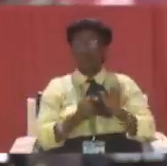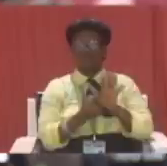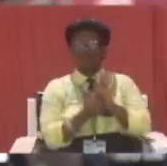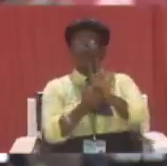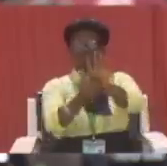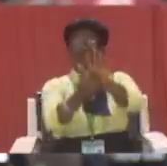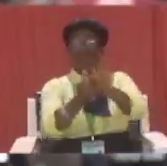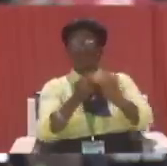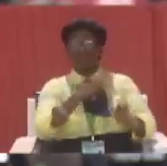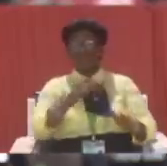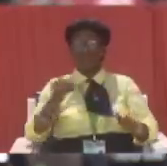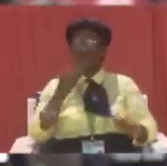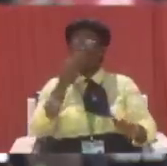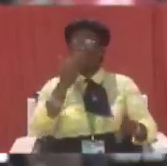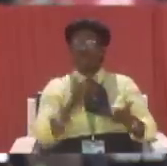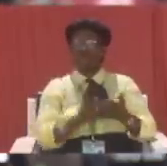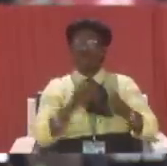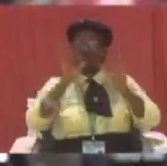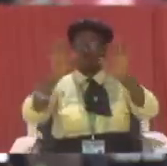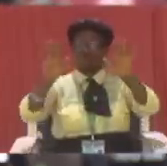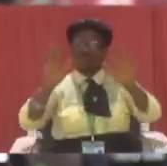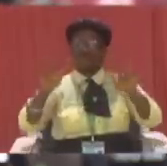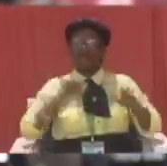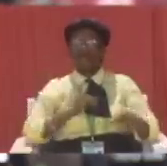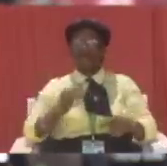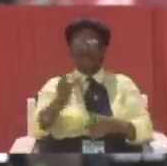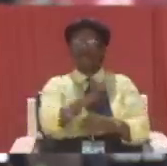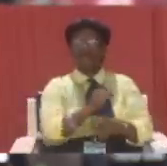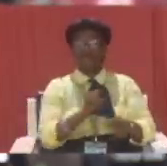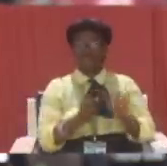Let's take the example of Abraham.